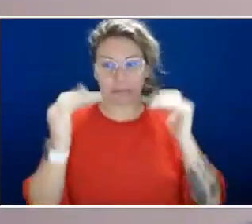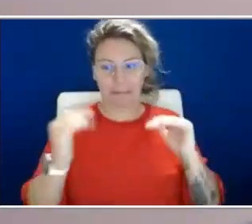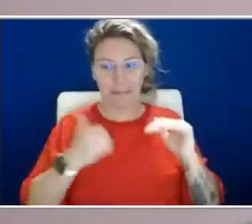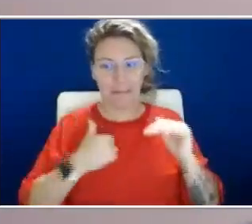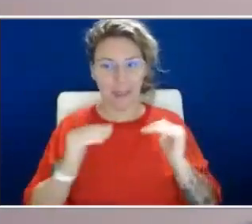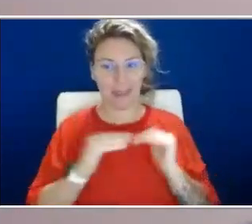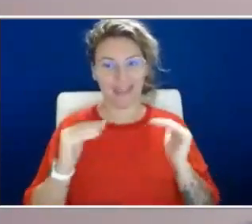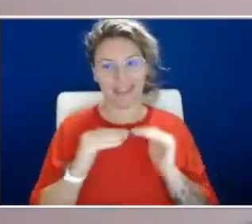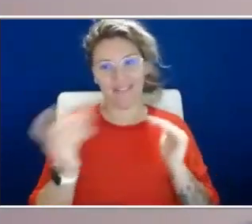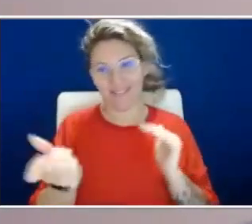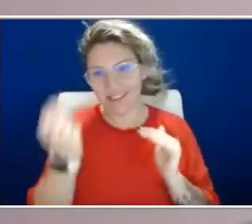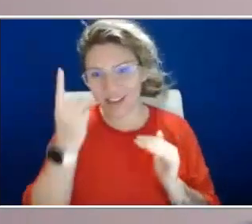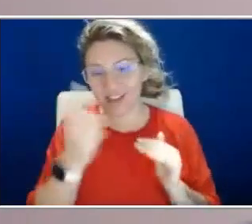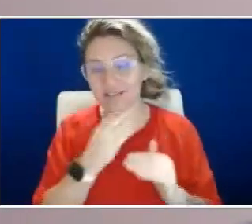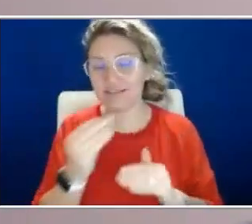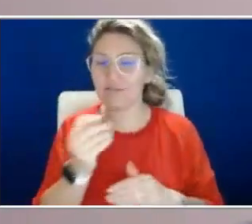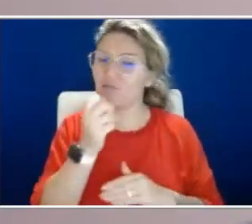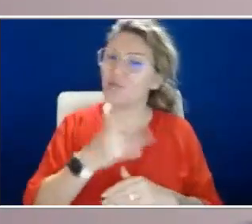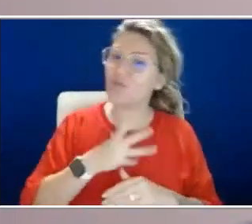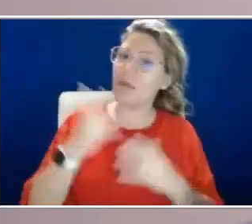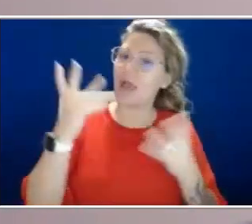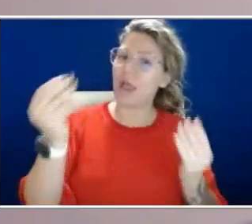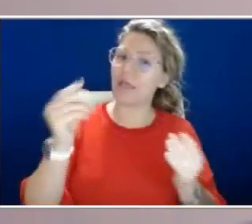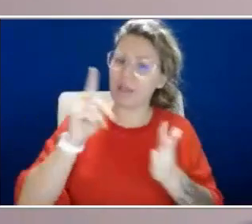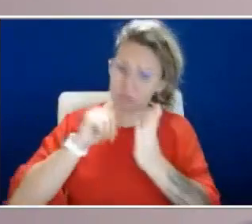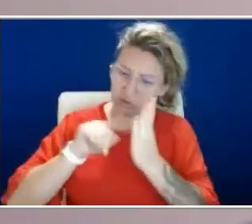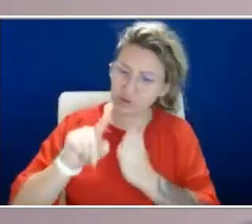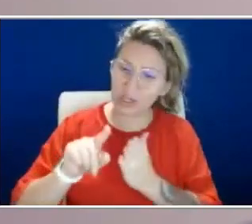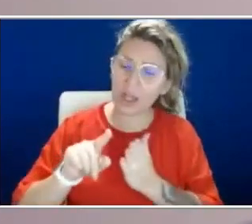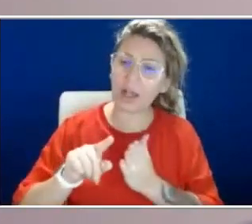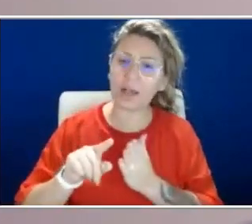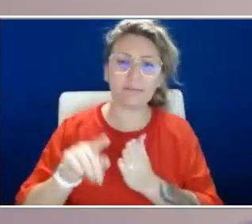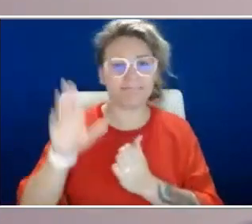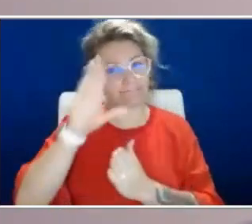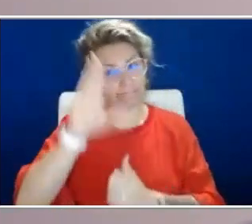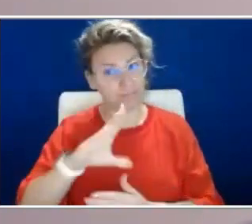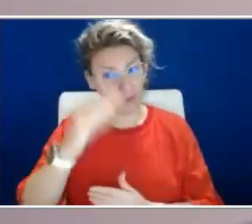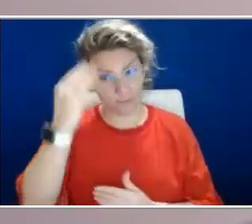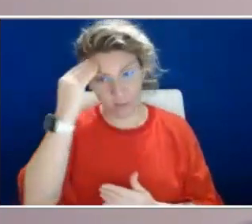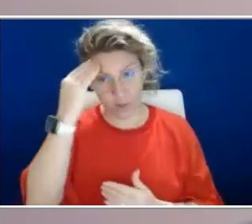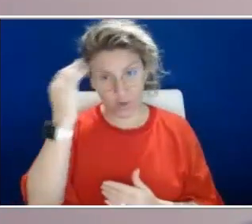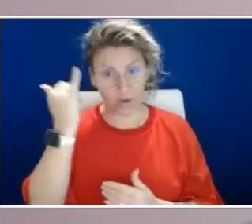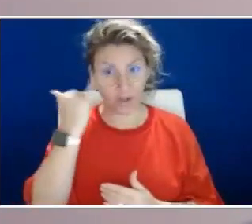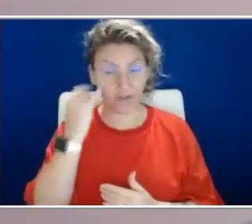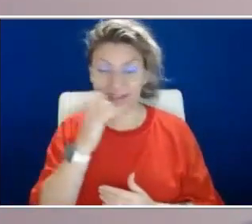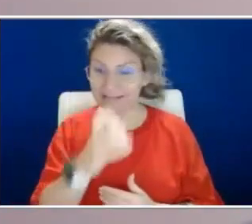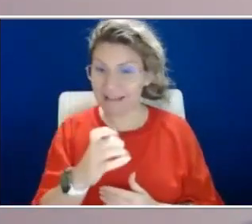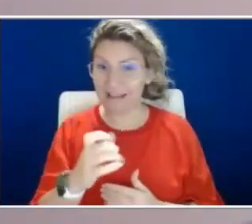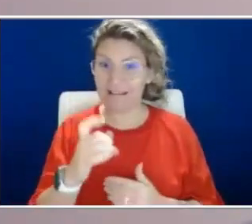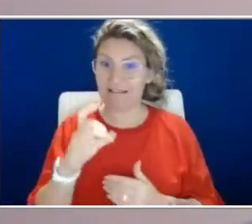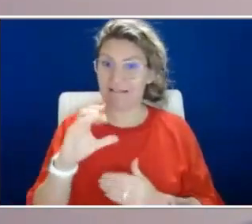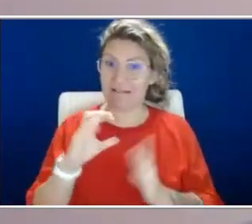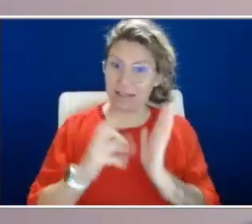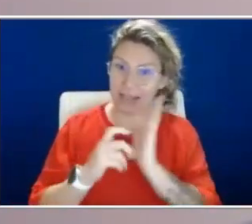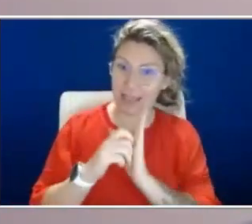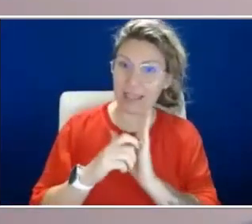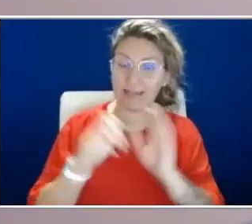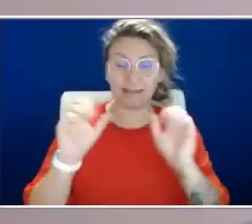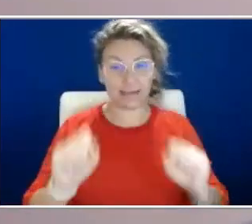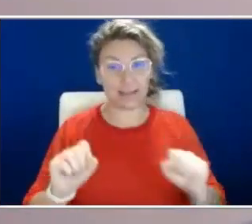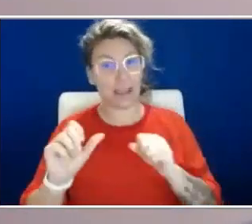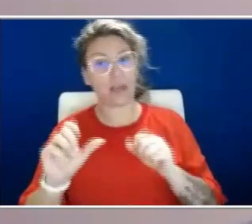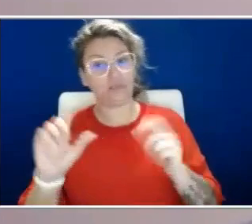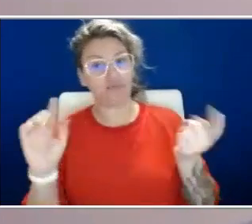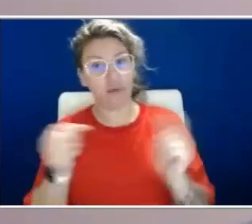understand. And then for women out there, just get checked. You never know, even if it's not cancerous, it can still be harmful to your